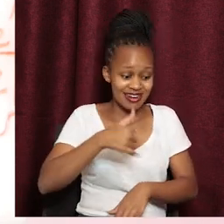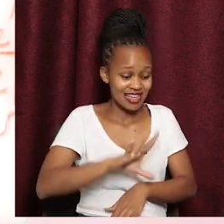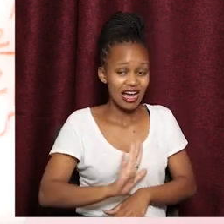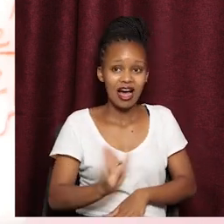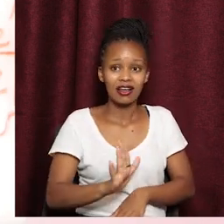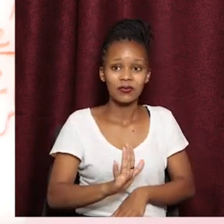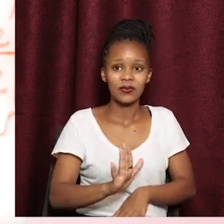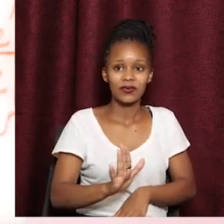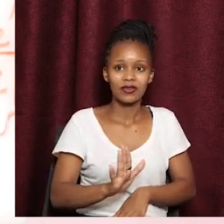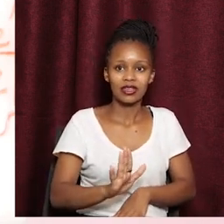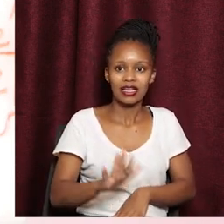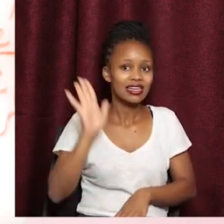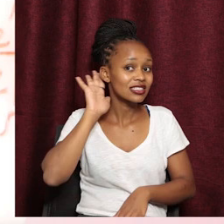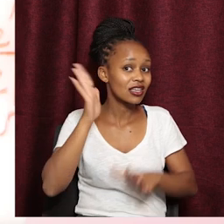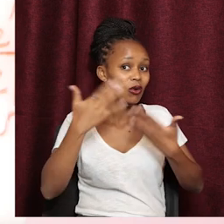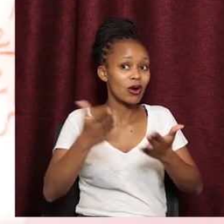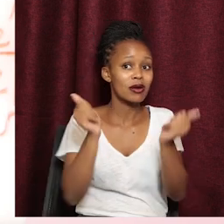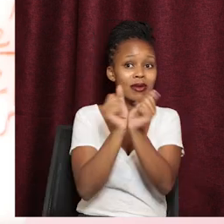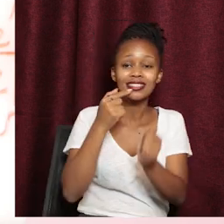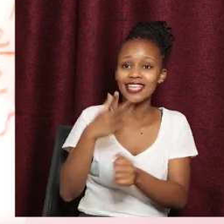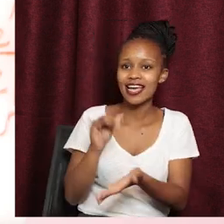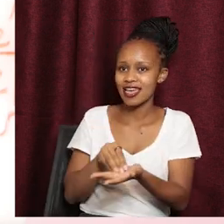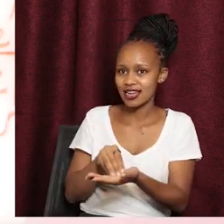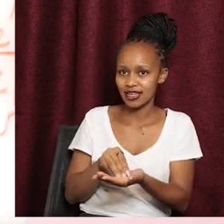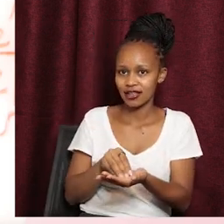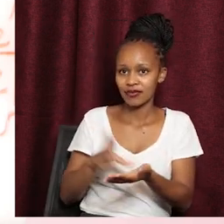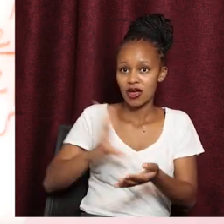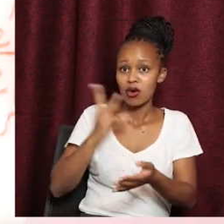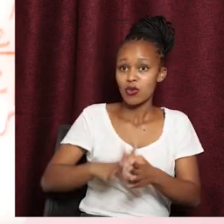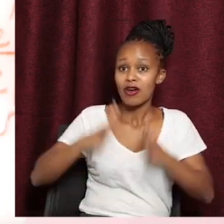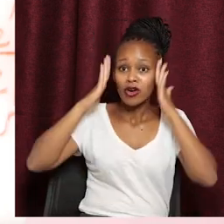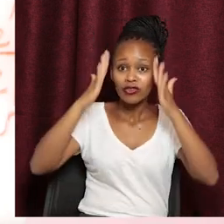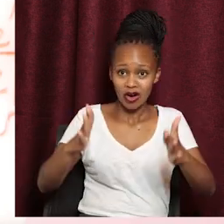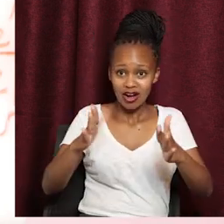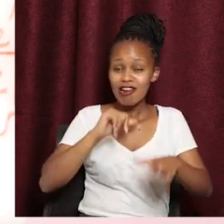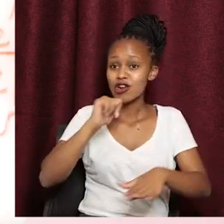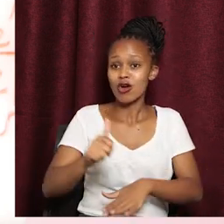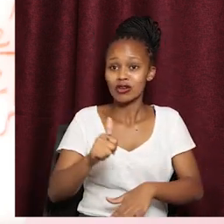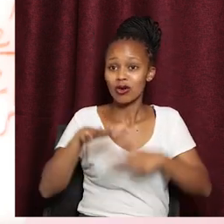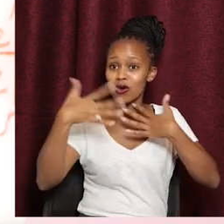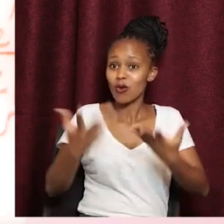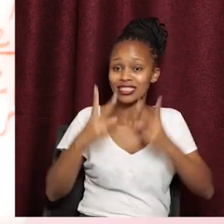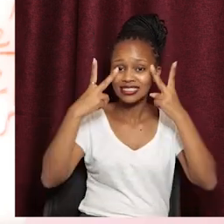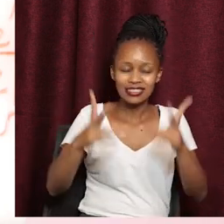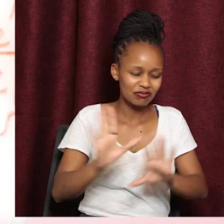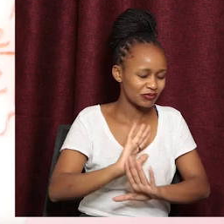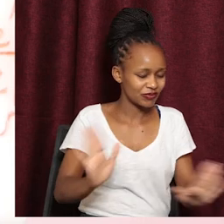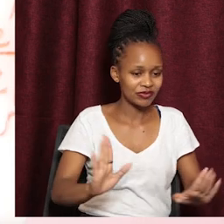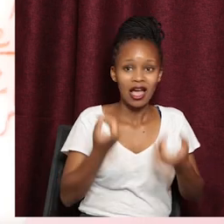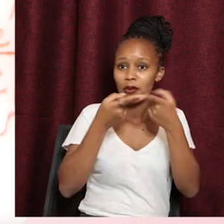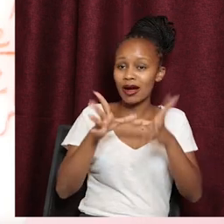to what St. Paul says again. We look not to what is seen, but to what is